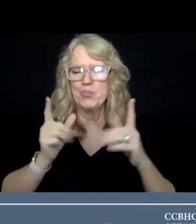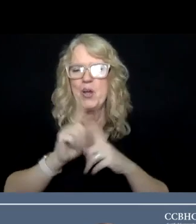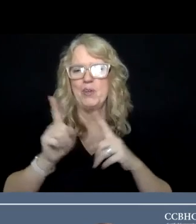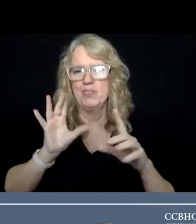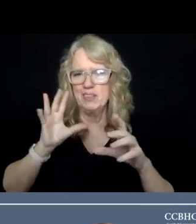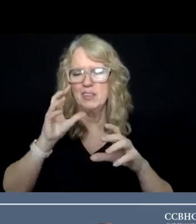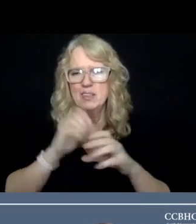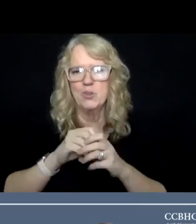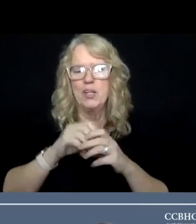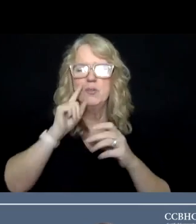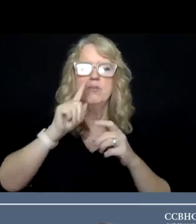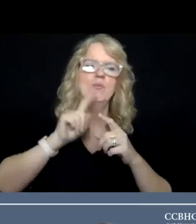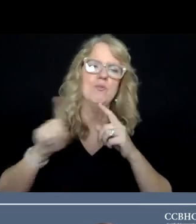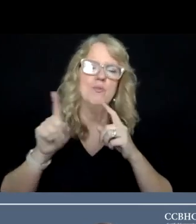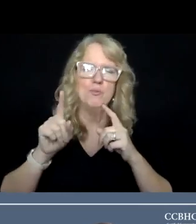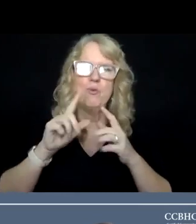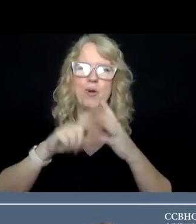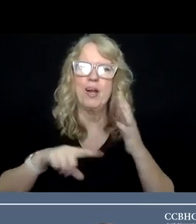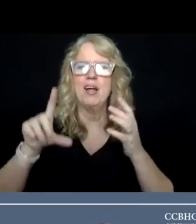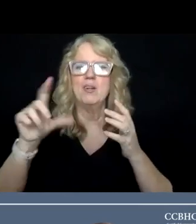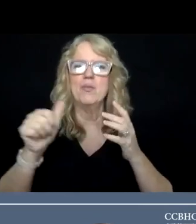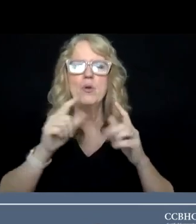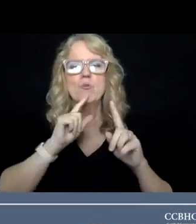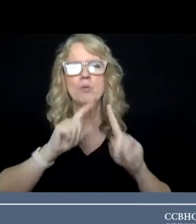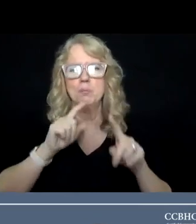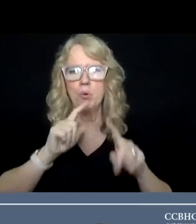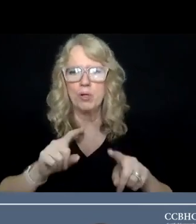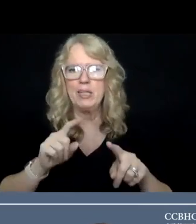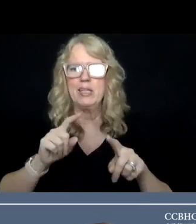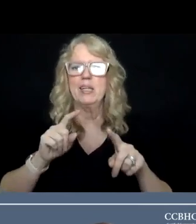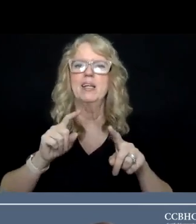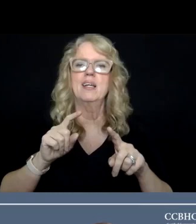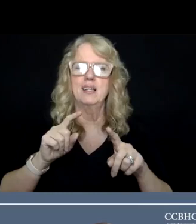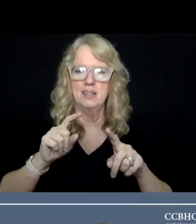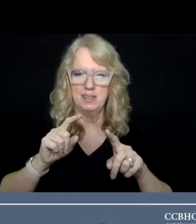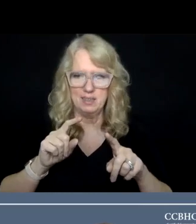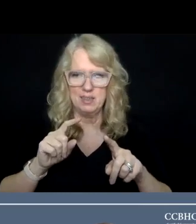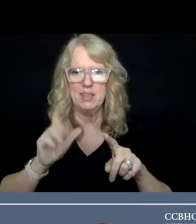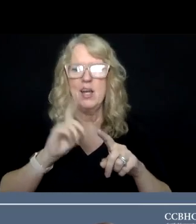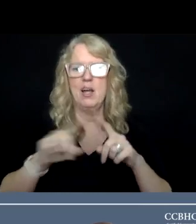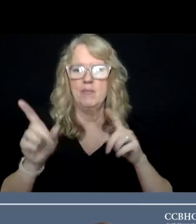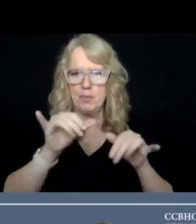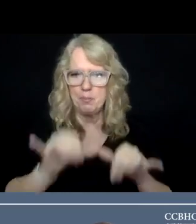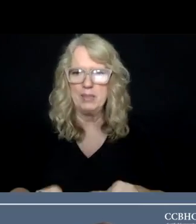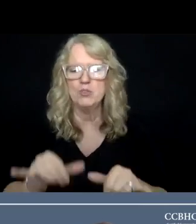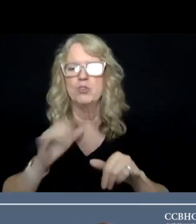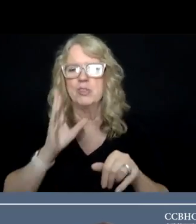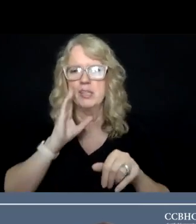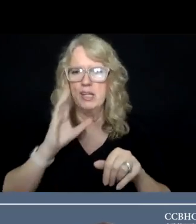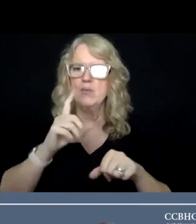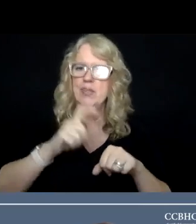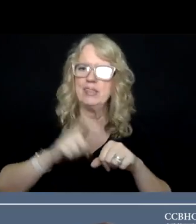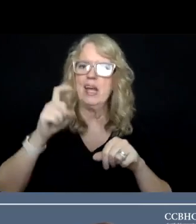in quality improvement and other quality reporting, including reporting on a set of quality measures, one of which measures time